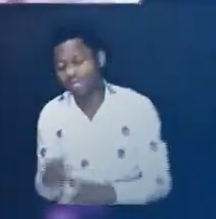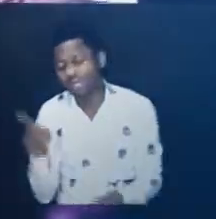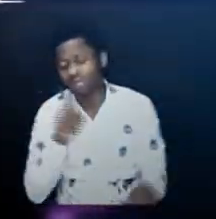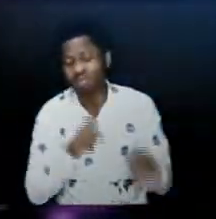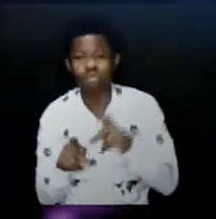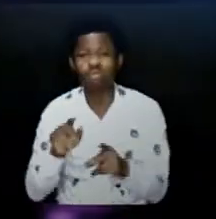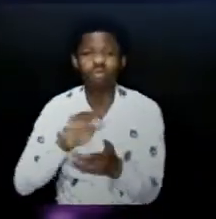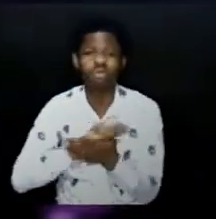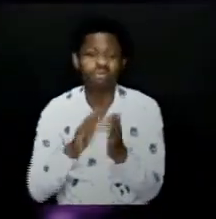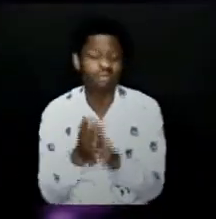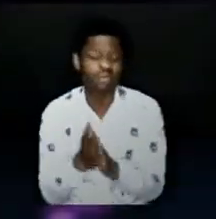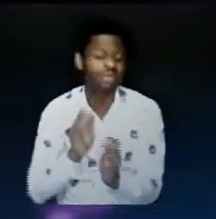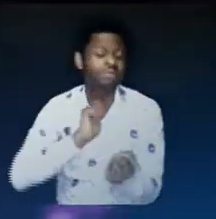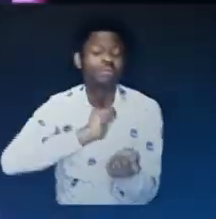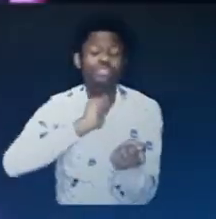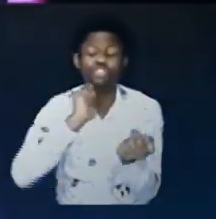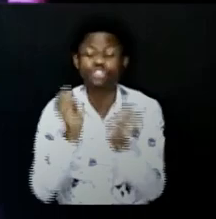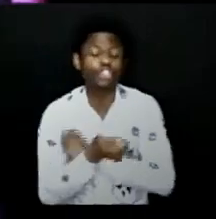automatically change their